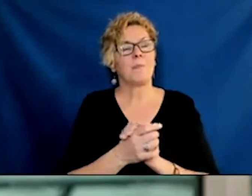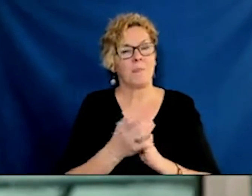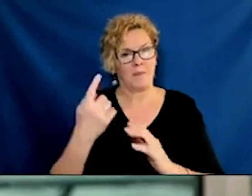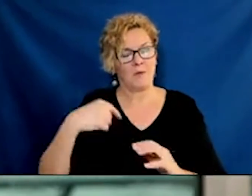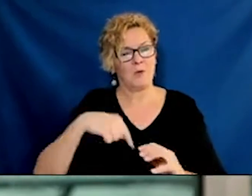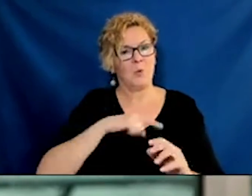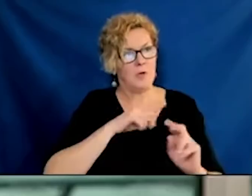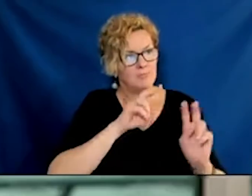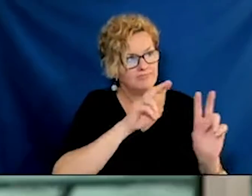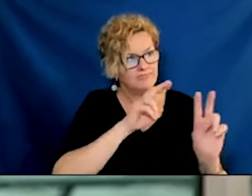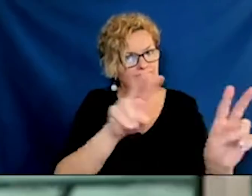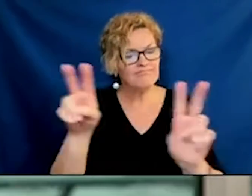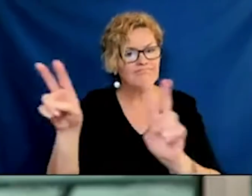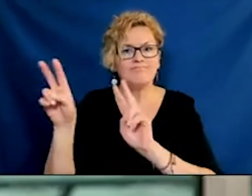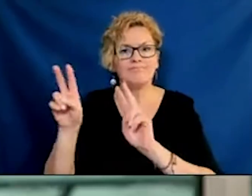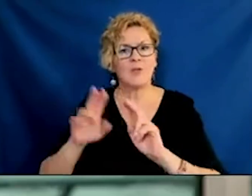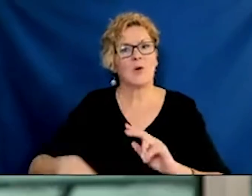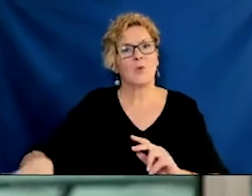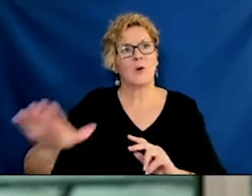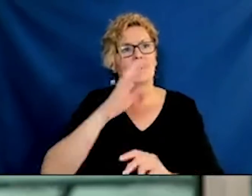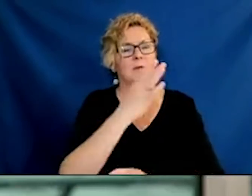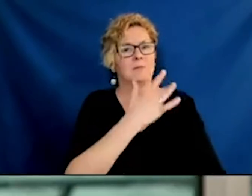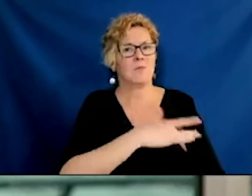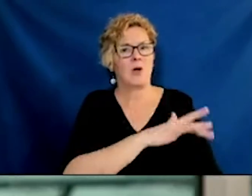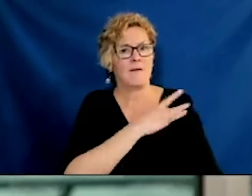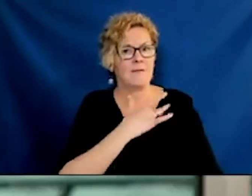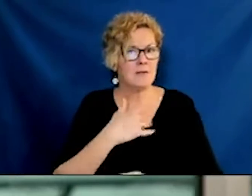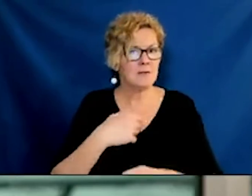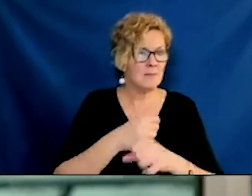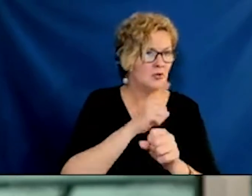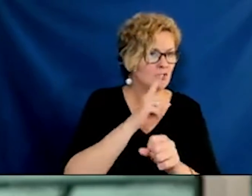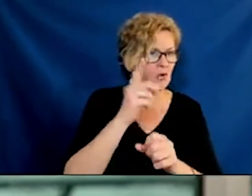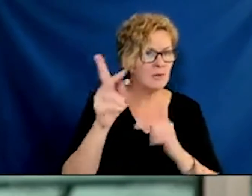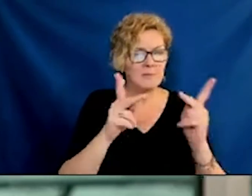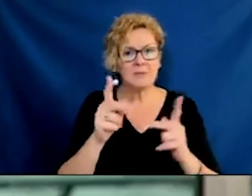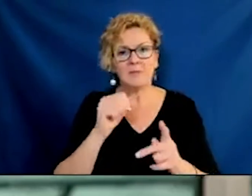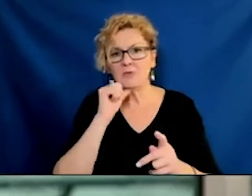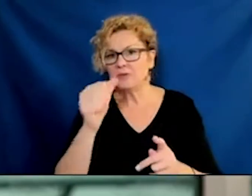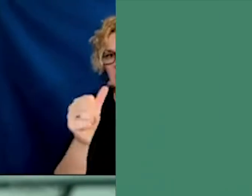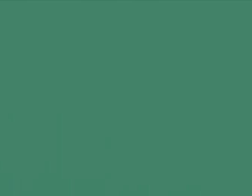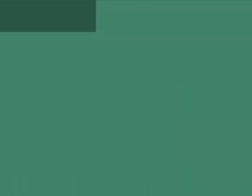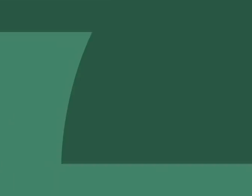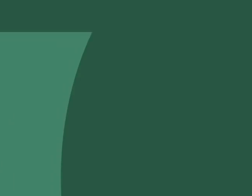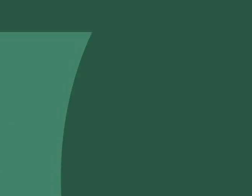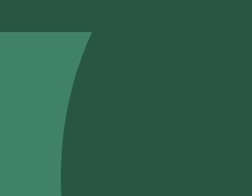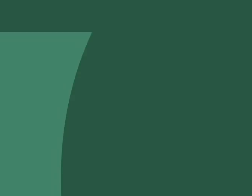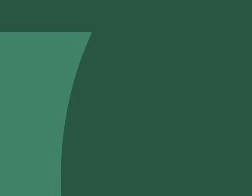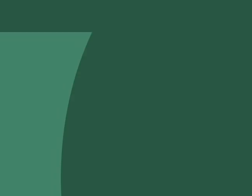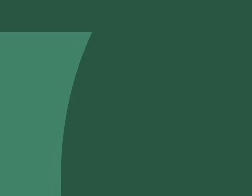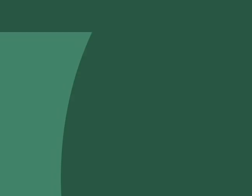ministries as well as communities around the province. And you will see some more on that in the coming days.